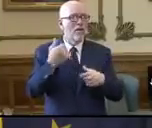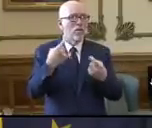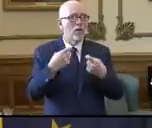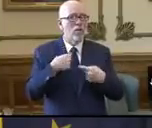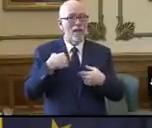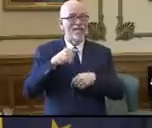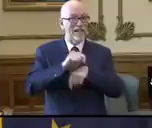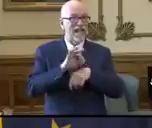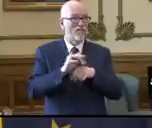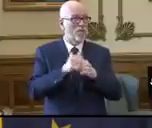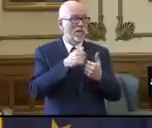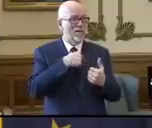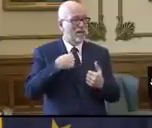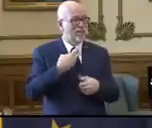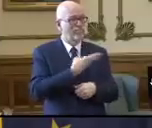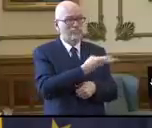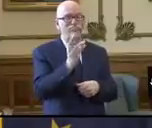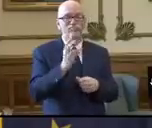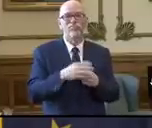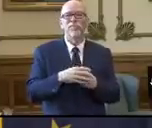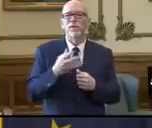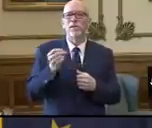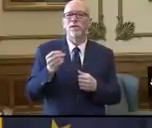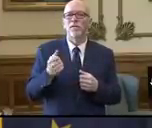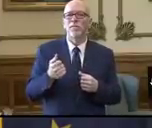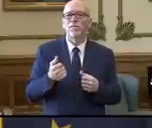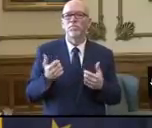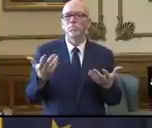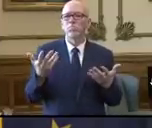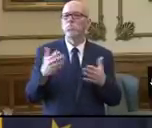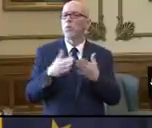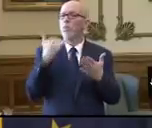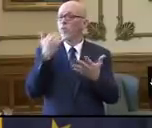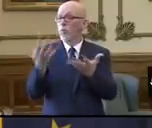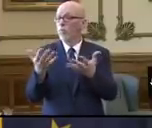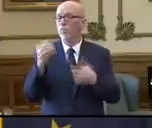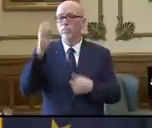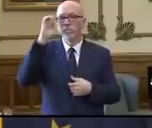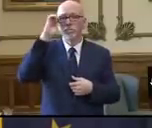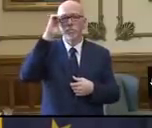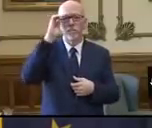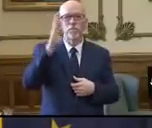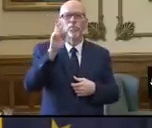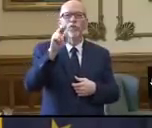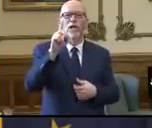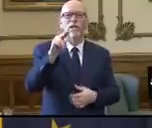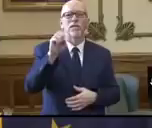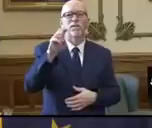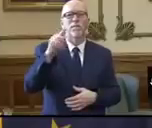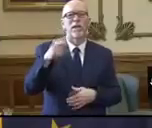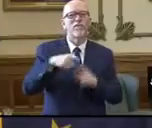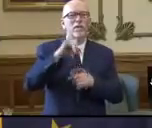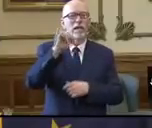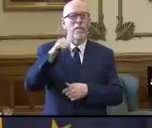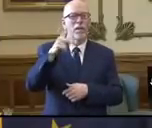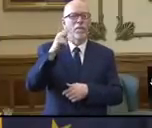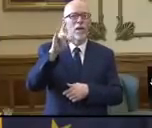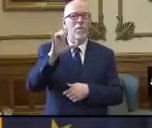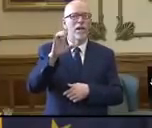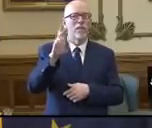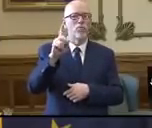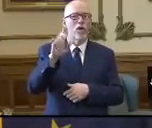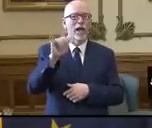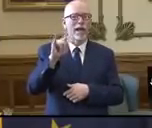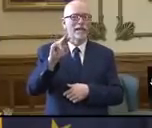task force with us again, and open up the lines. Brandon Smith, Indiana Public Broadcasting. Good